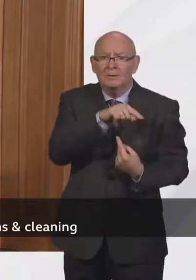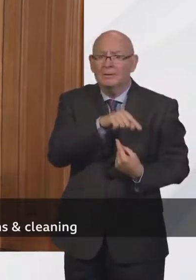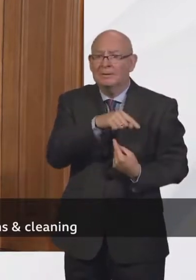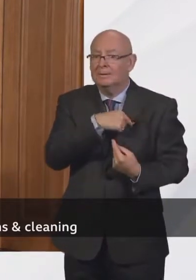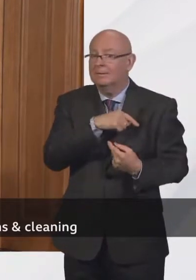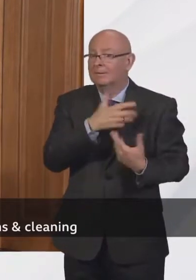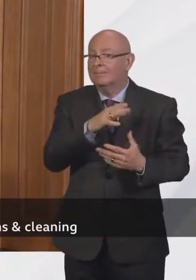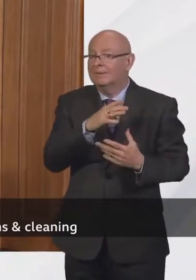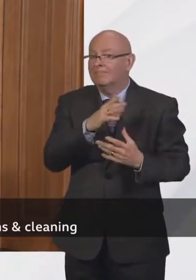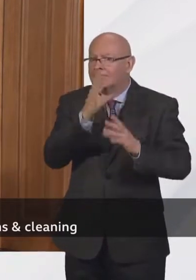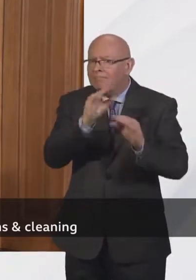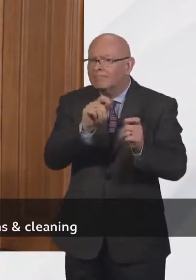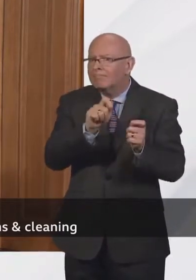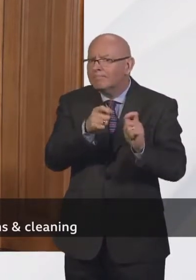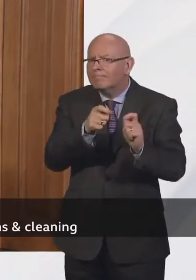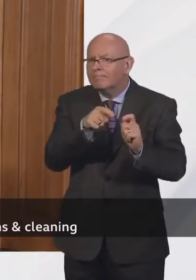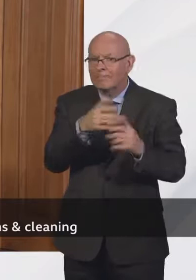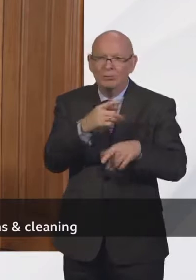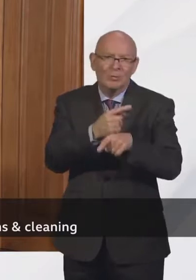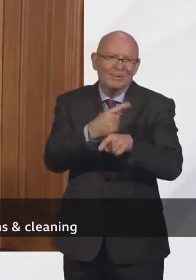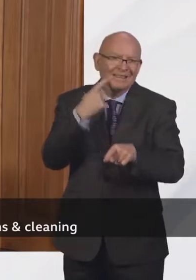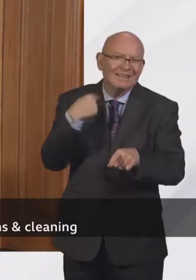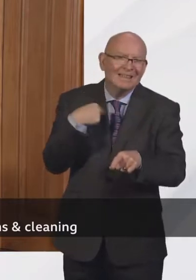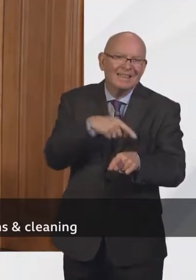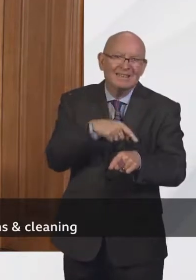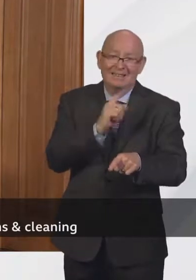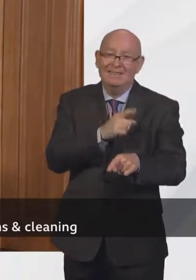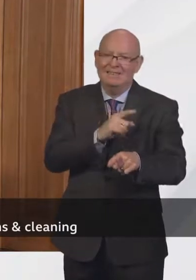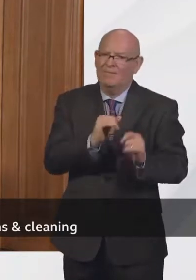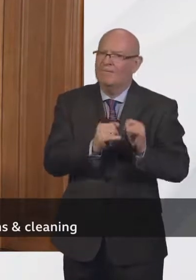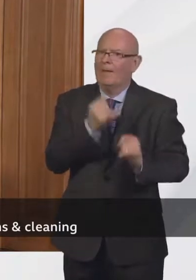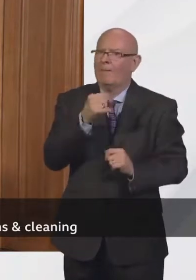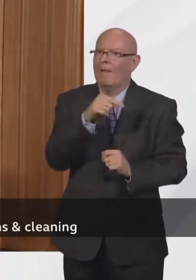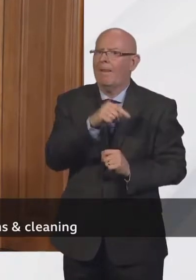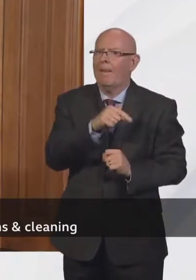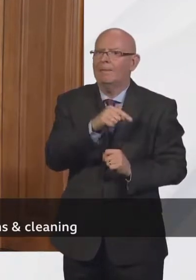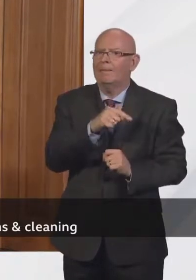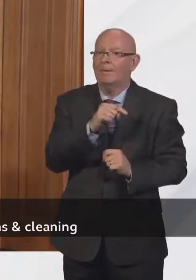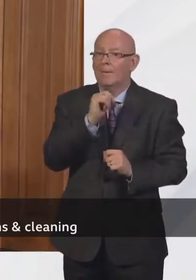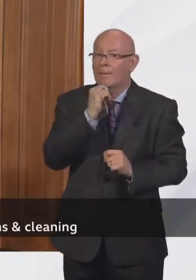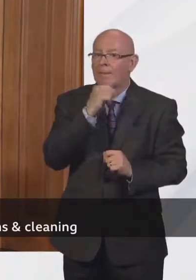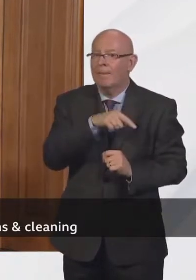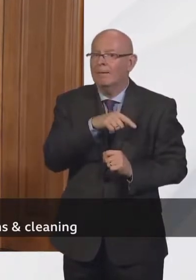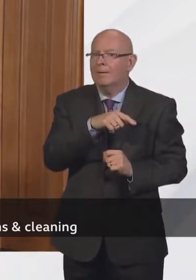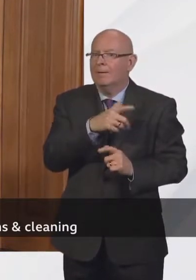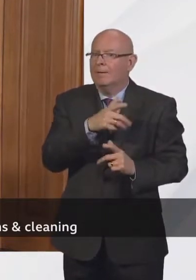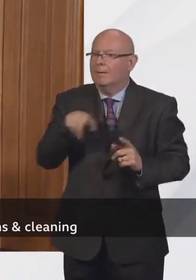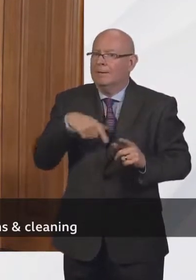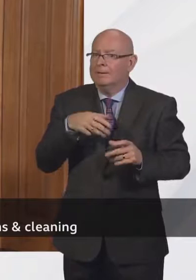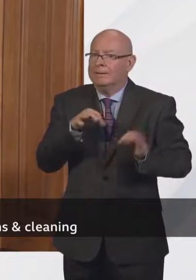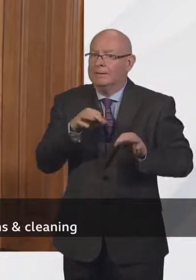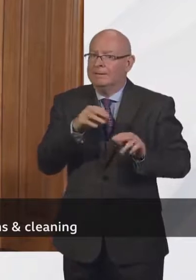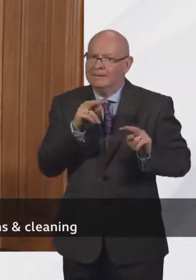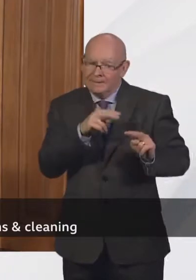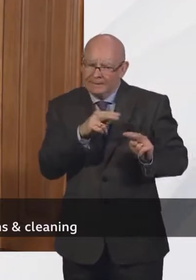looked at dexamethasone showing that reduced mortality was published online today, for example, as one of the